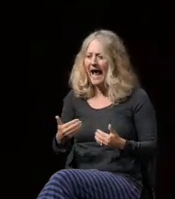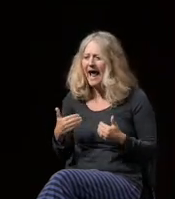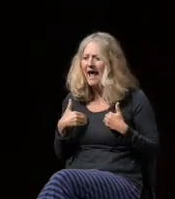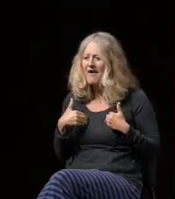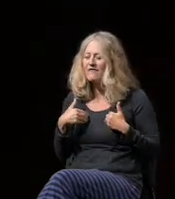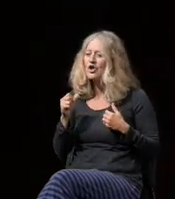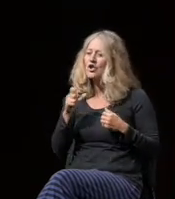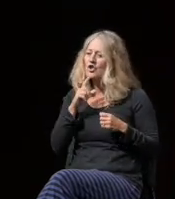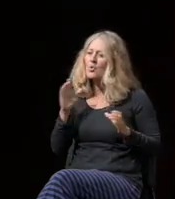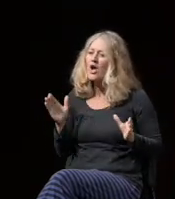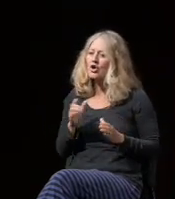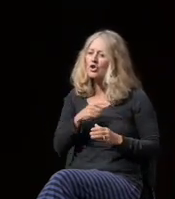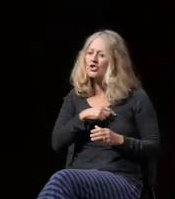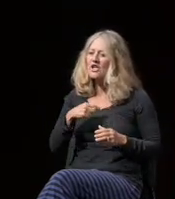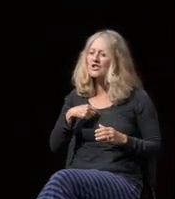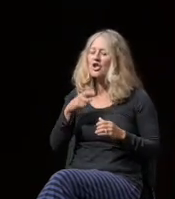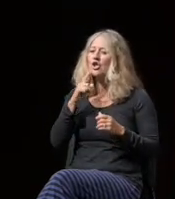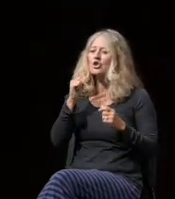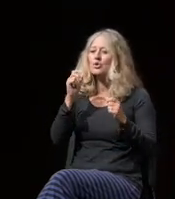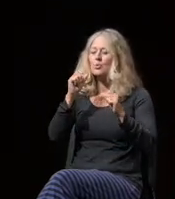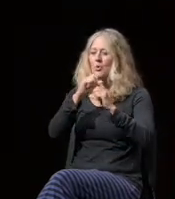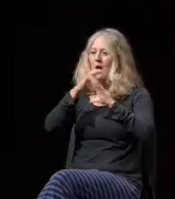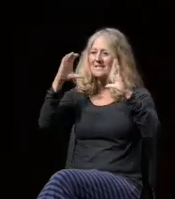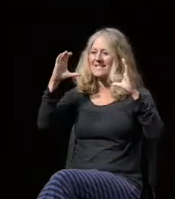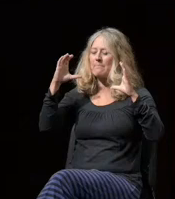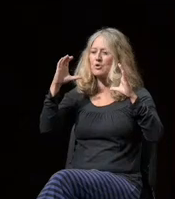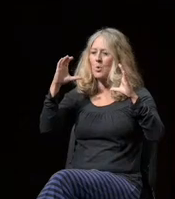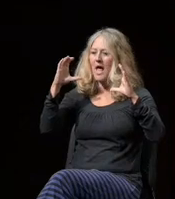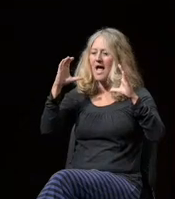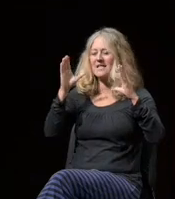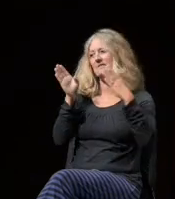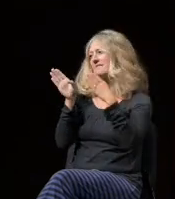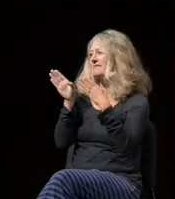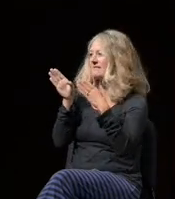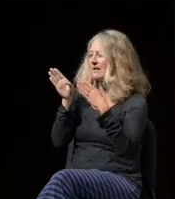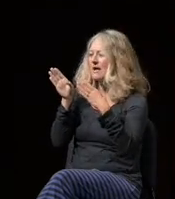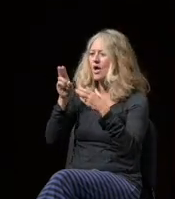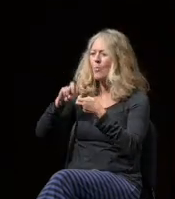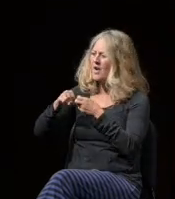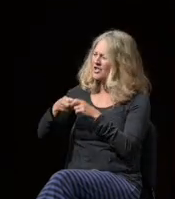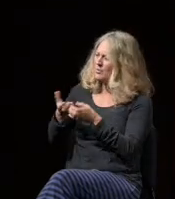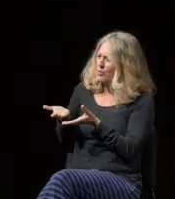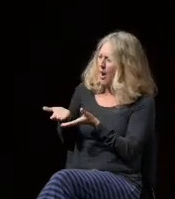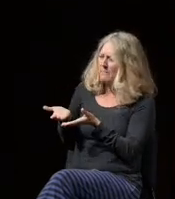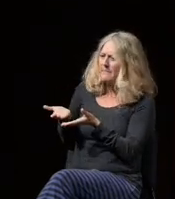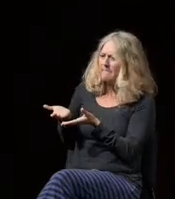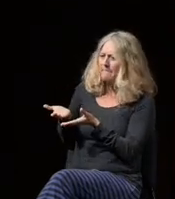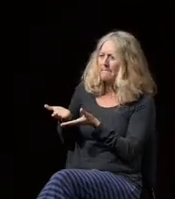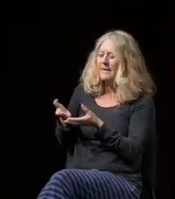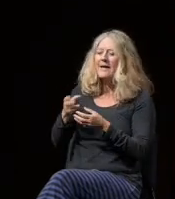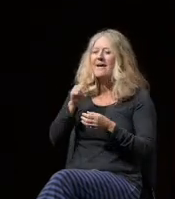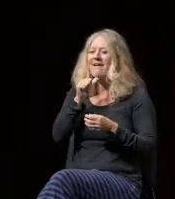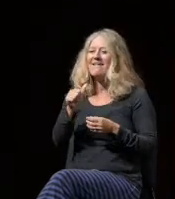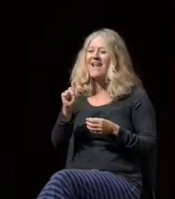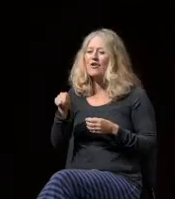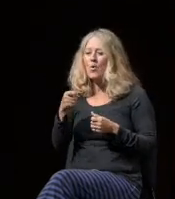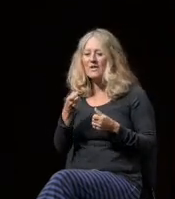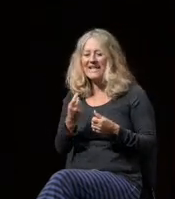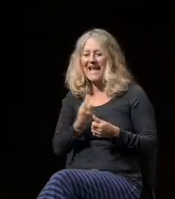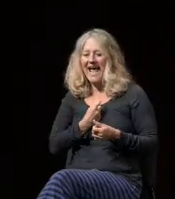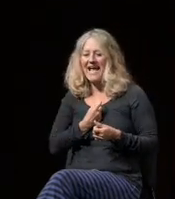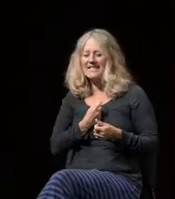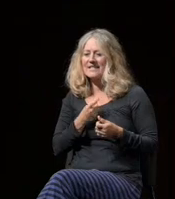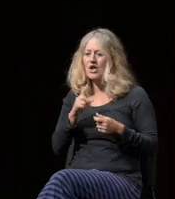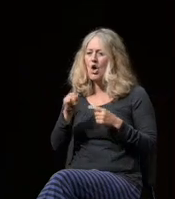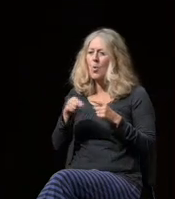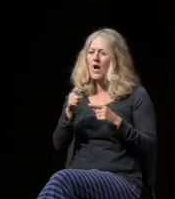going to encourage us to reconceptualize the issues. Let's reconceptualize the problem. Instead of asking, when we look at those